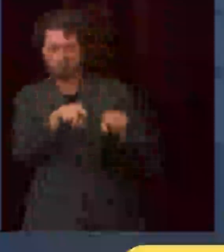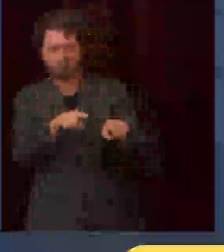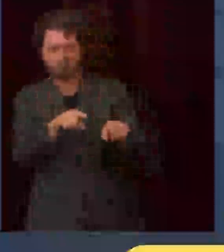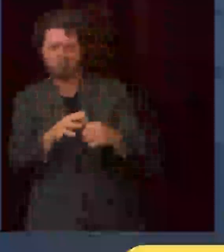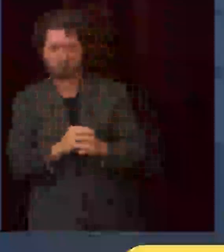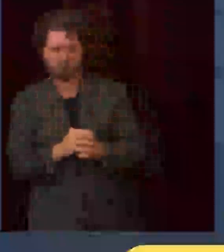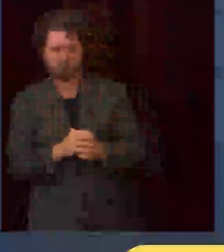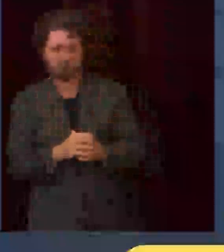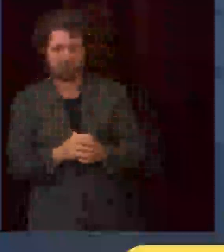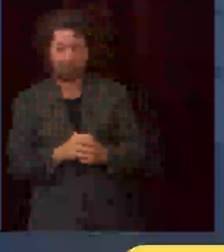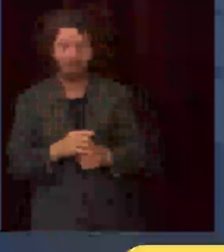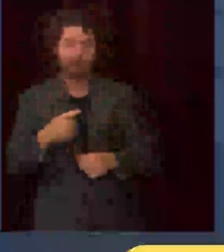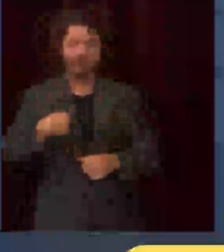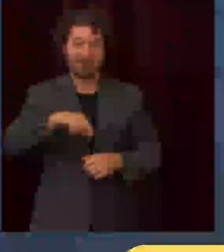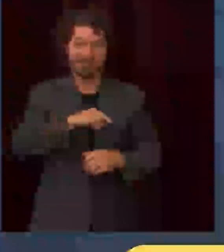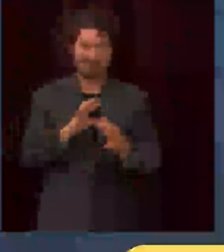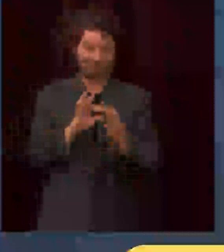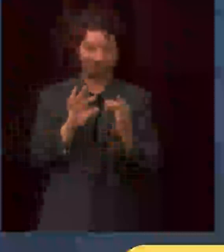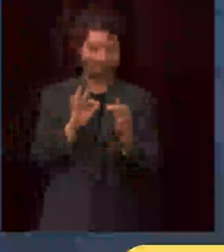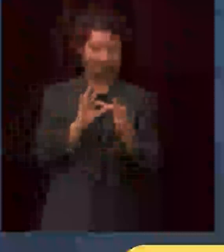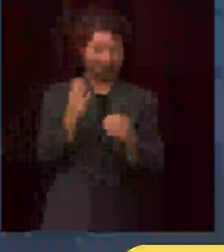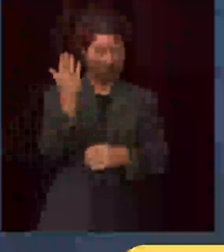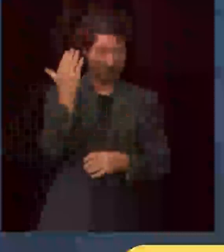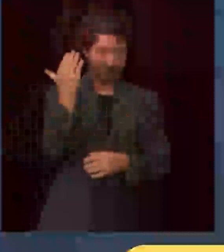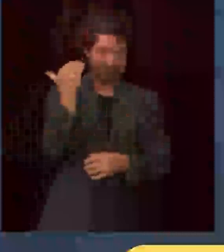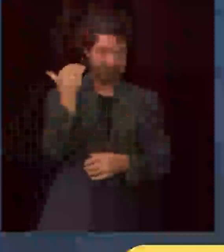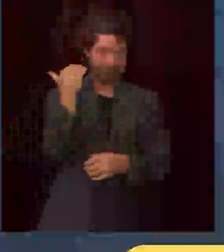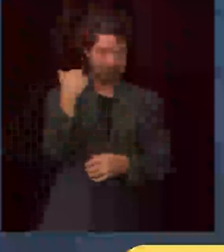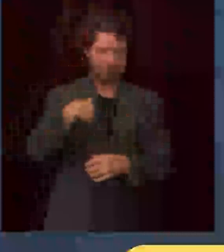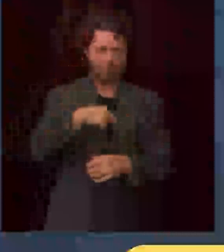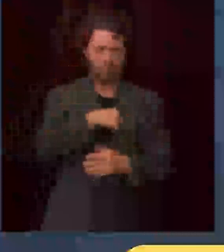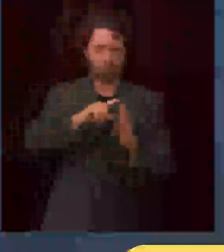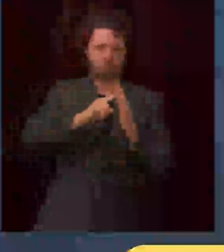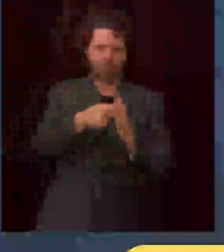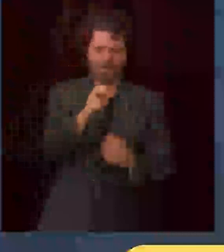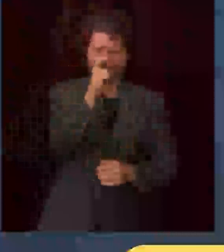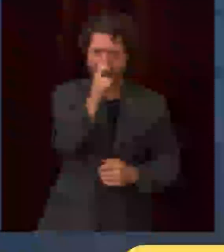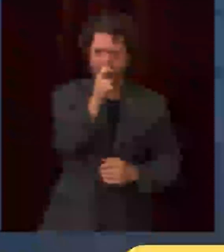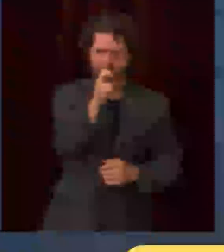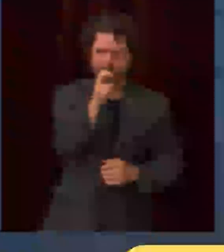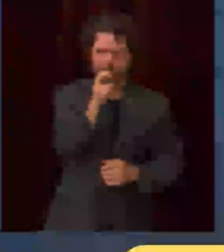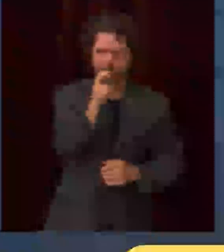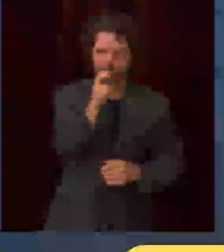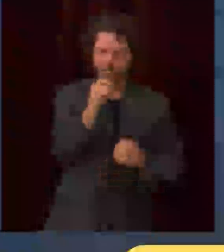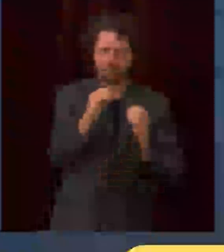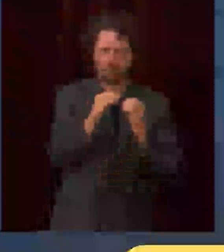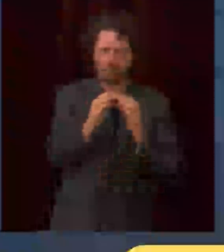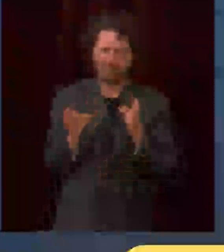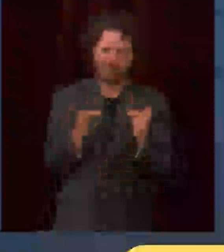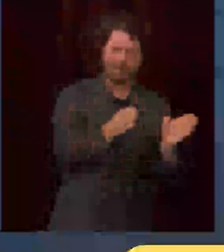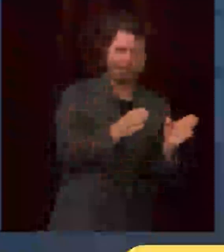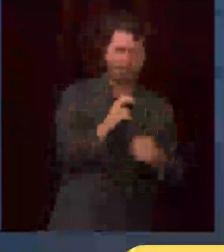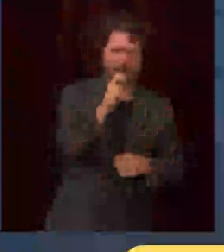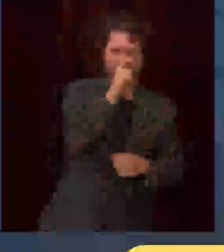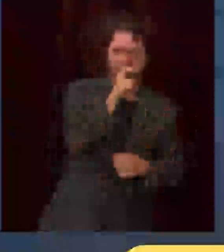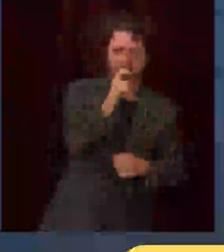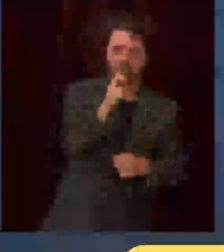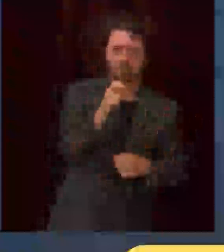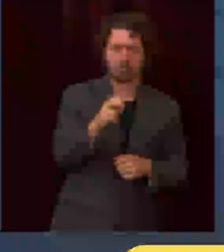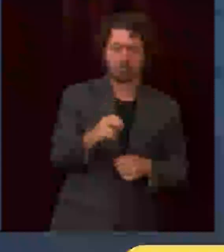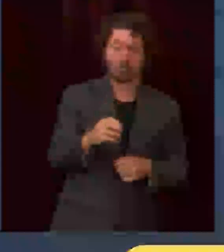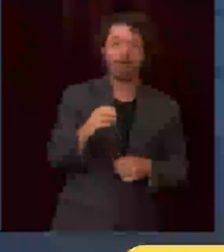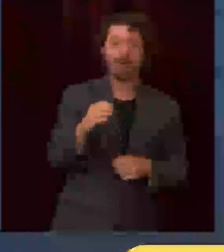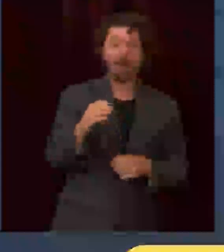initially started allowing counties who had 75,000 or fewer folks with no cases in the last 3 weeks to move